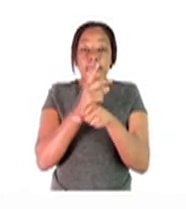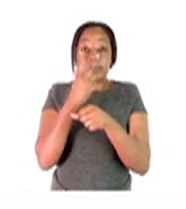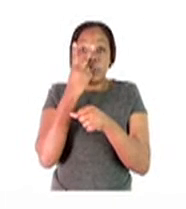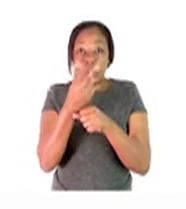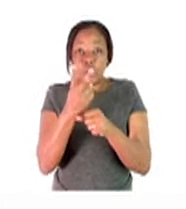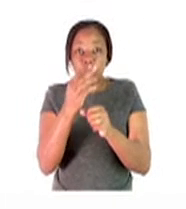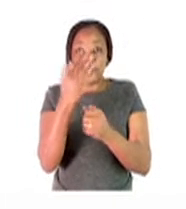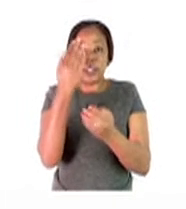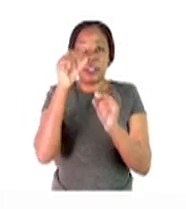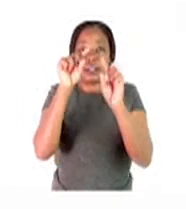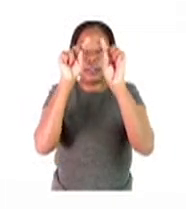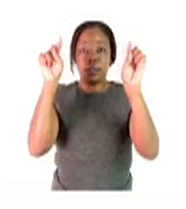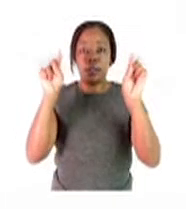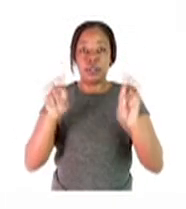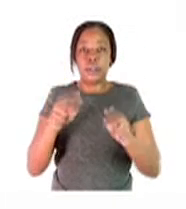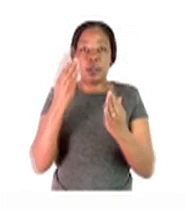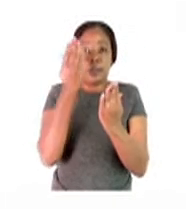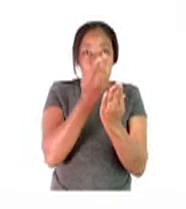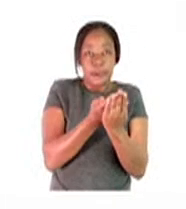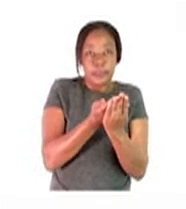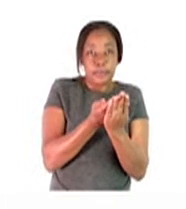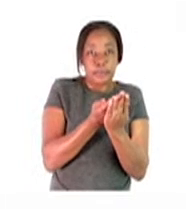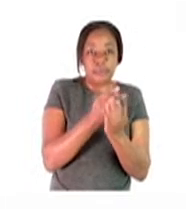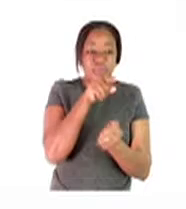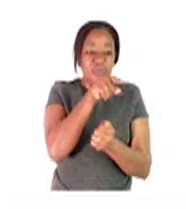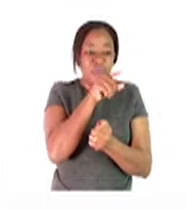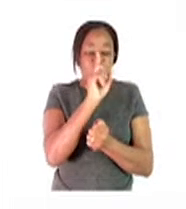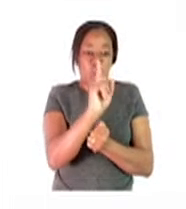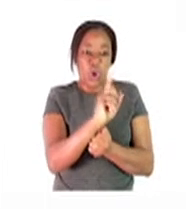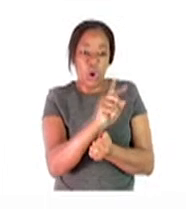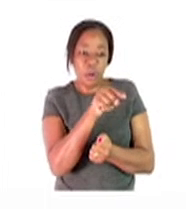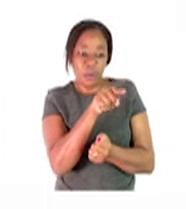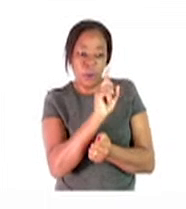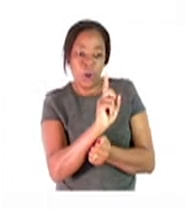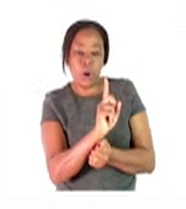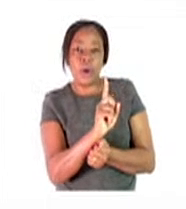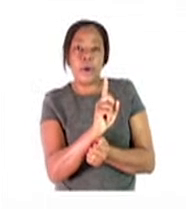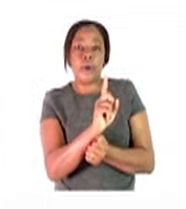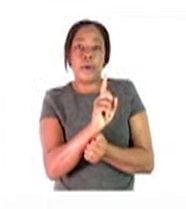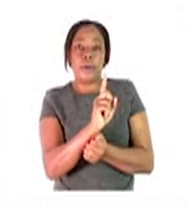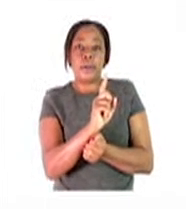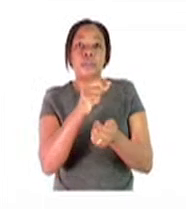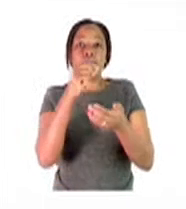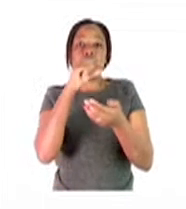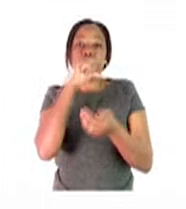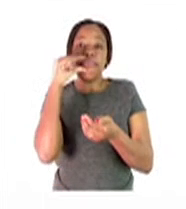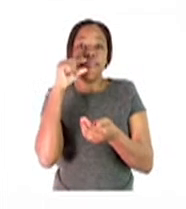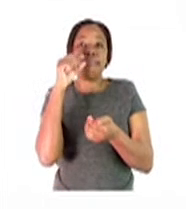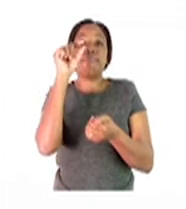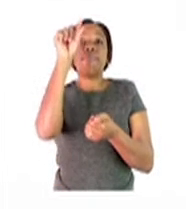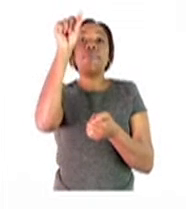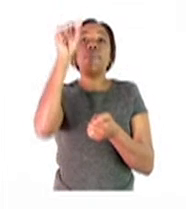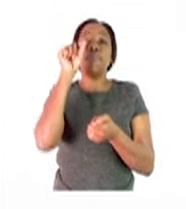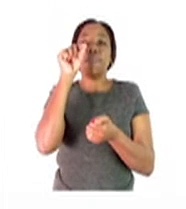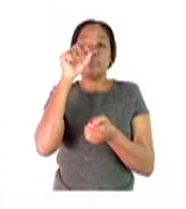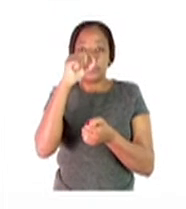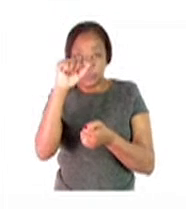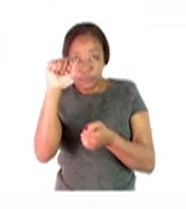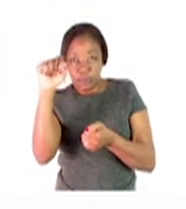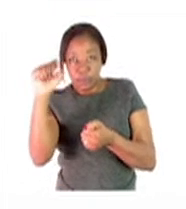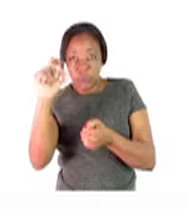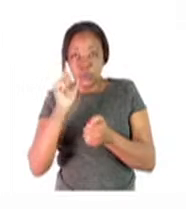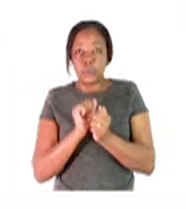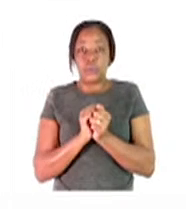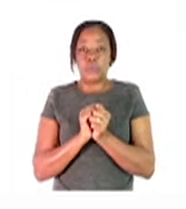picture and you check down there under how many letters of each of these communication tools, it will